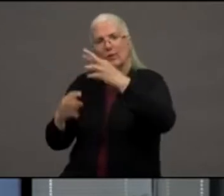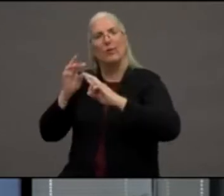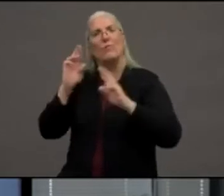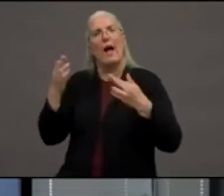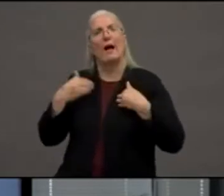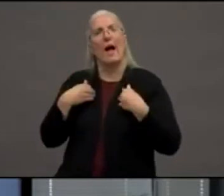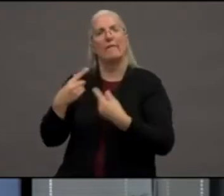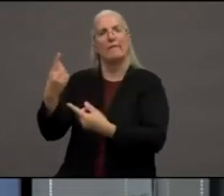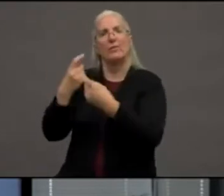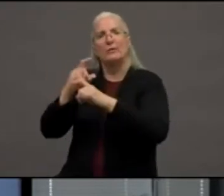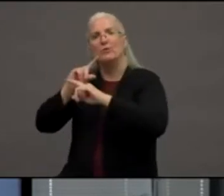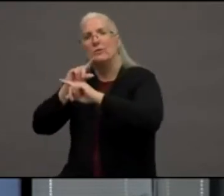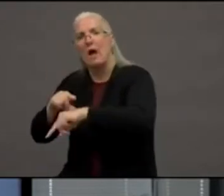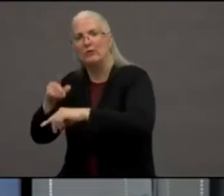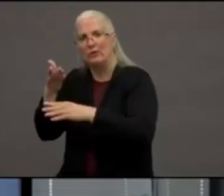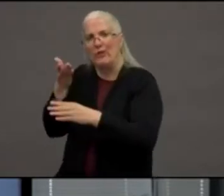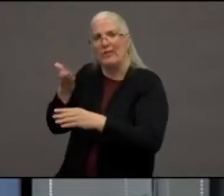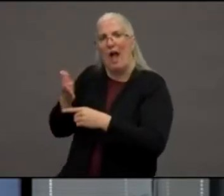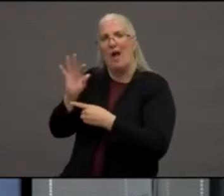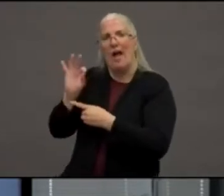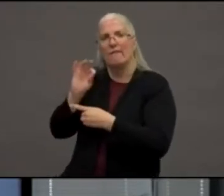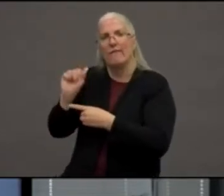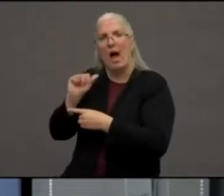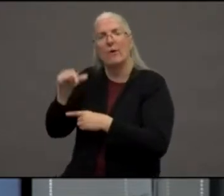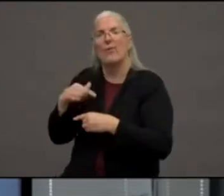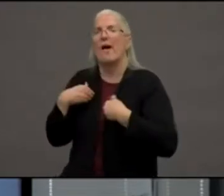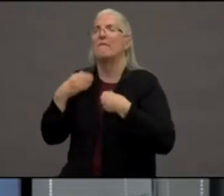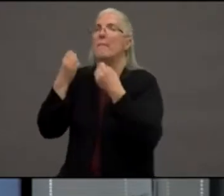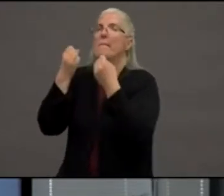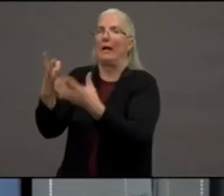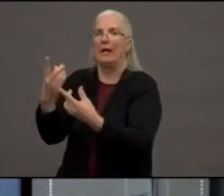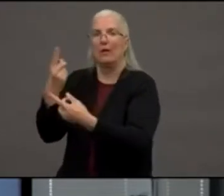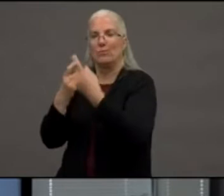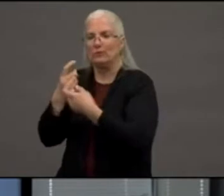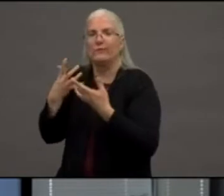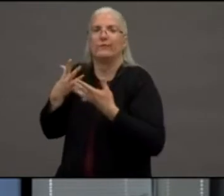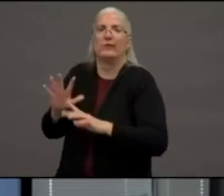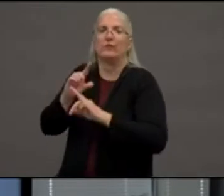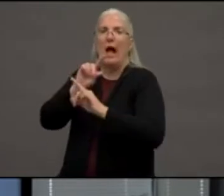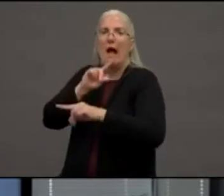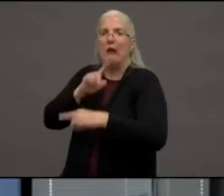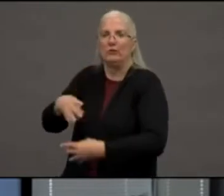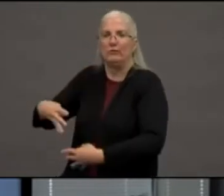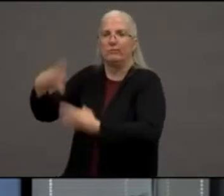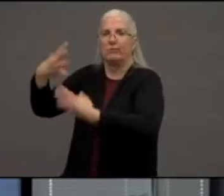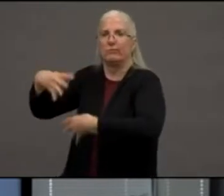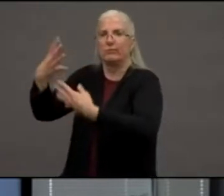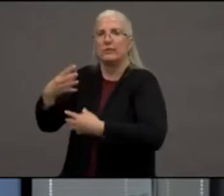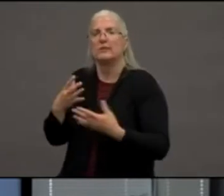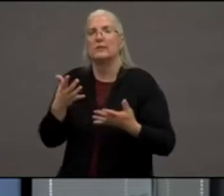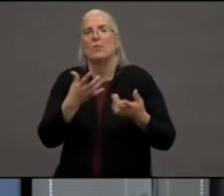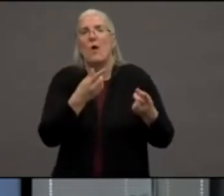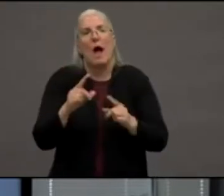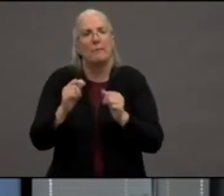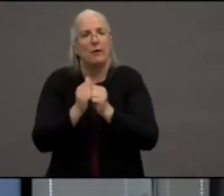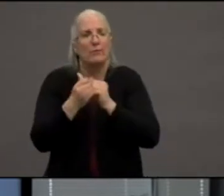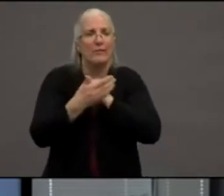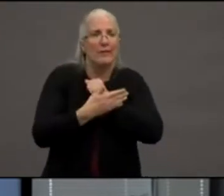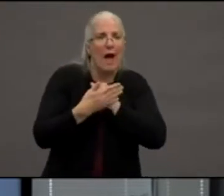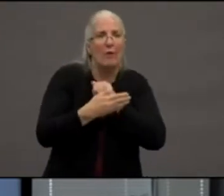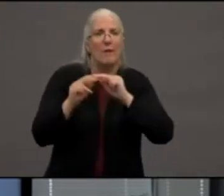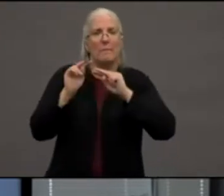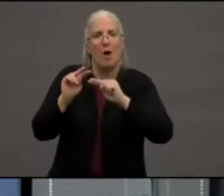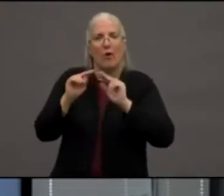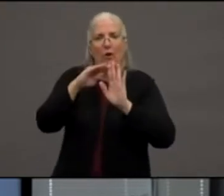answered there. I know some will say, what happened to the county monitoring list? Can my school open under